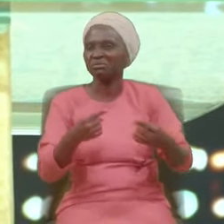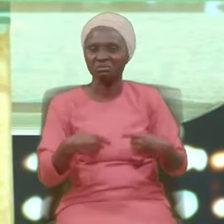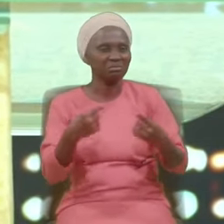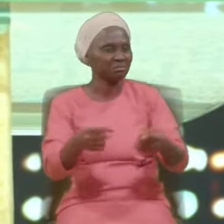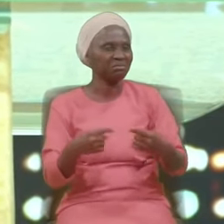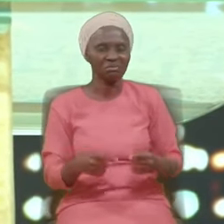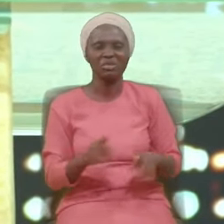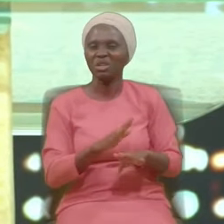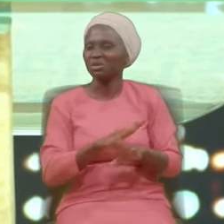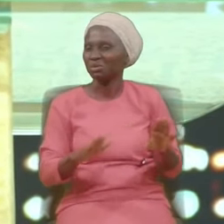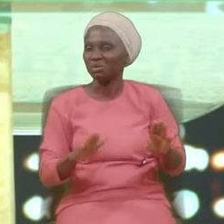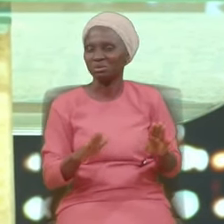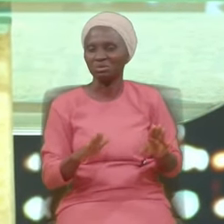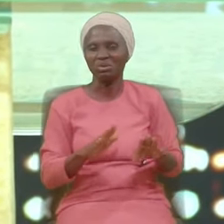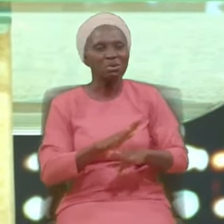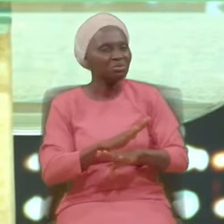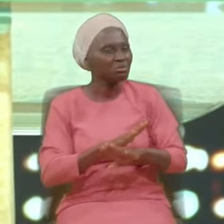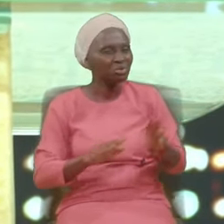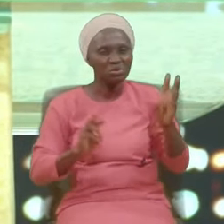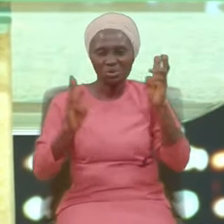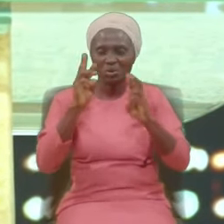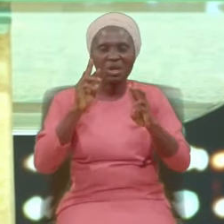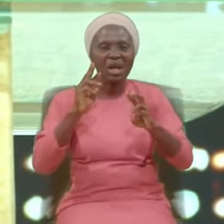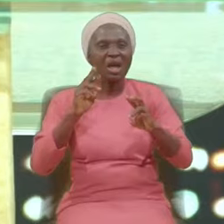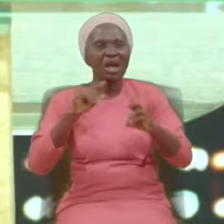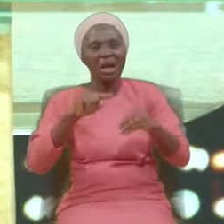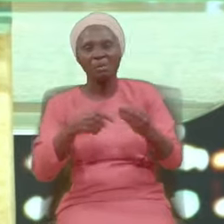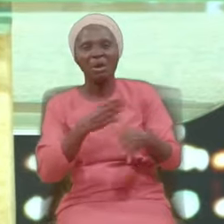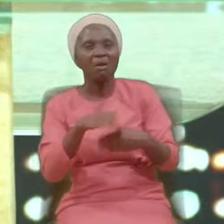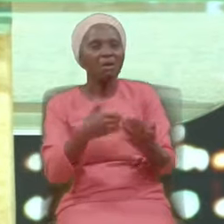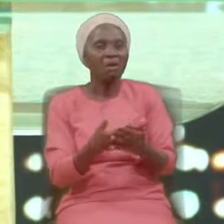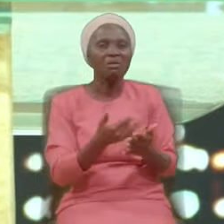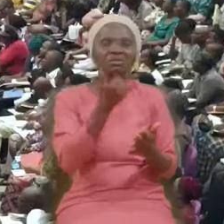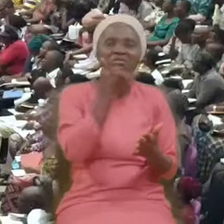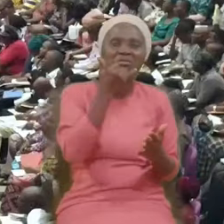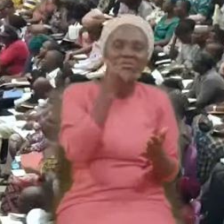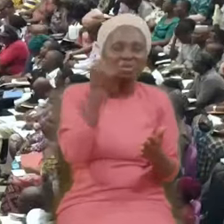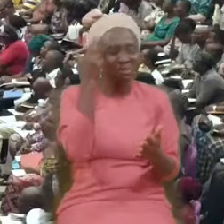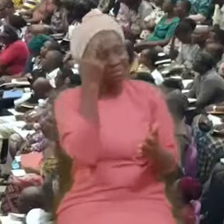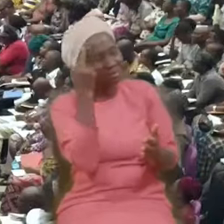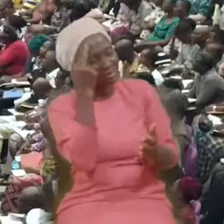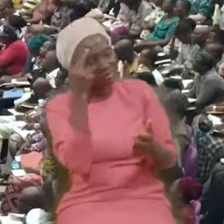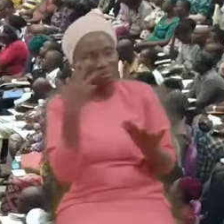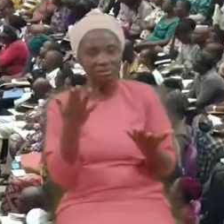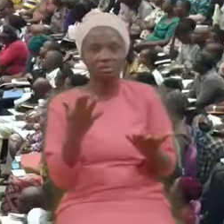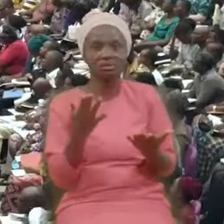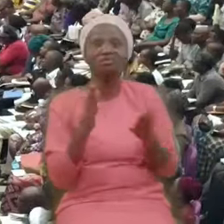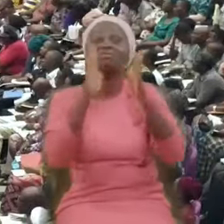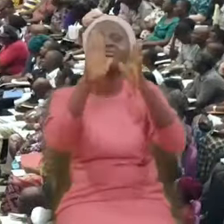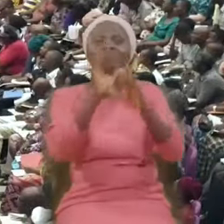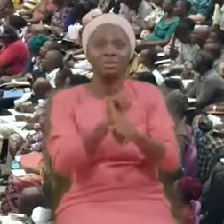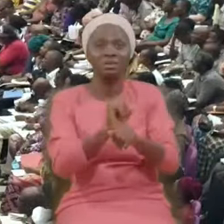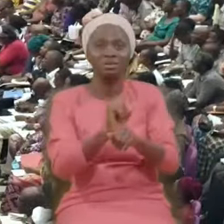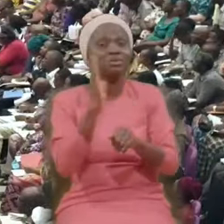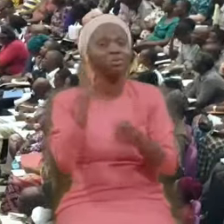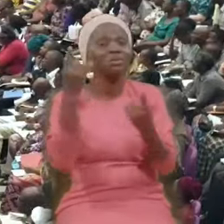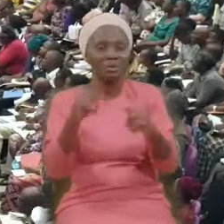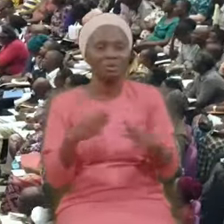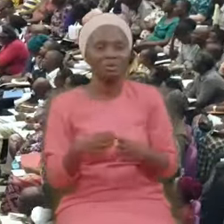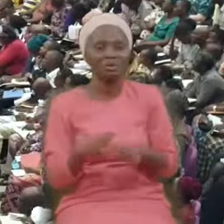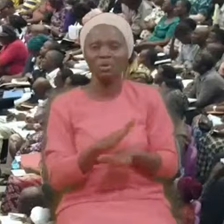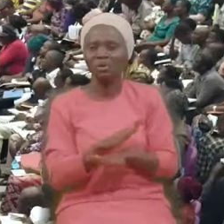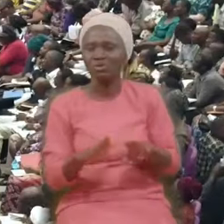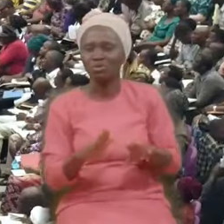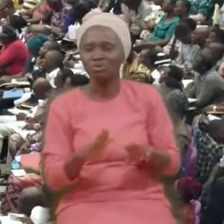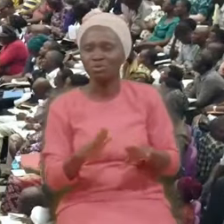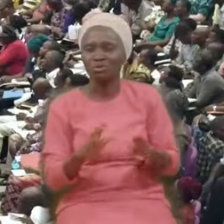Don't mind all the wrong reasoning. After the wrong reasoning, miracle will come. Don't mind the thought that is going